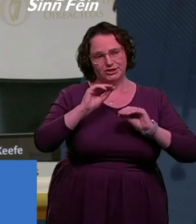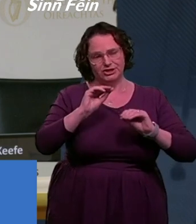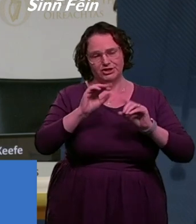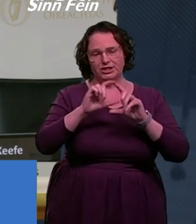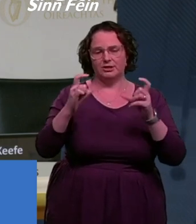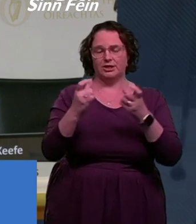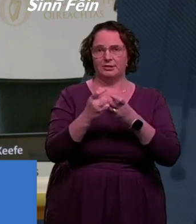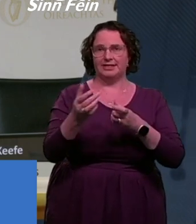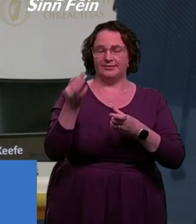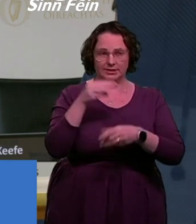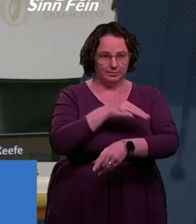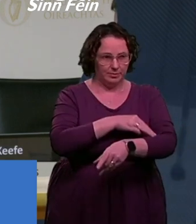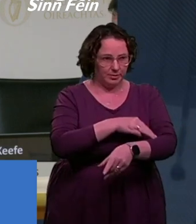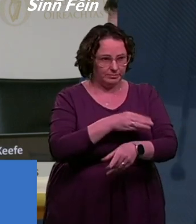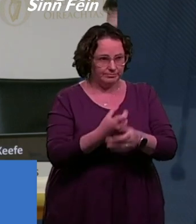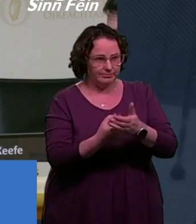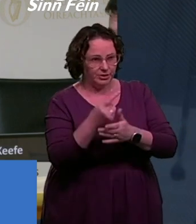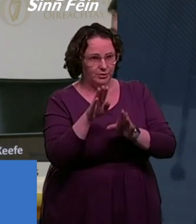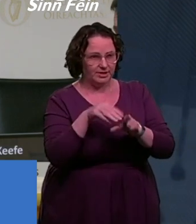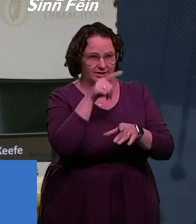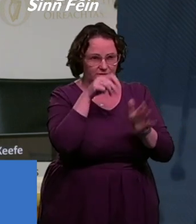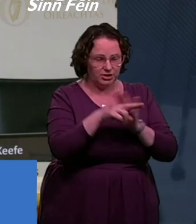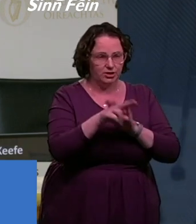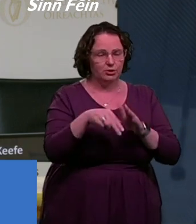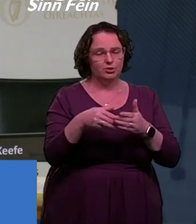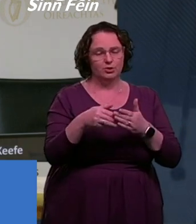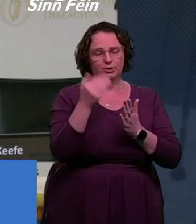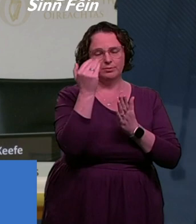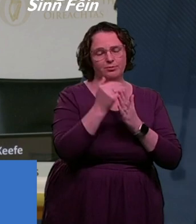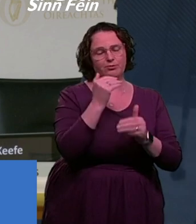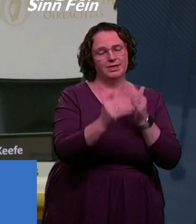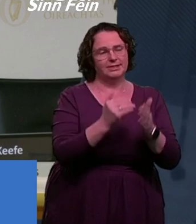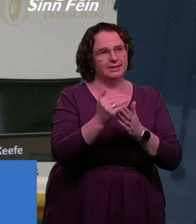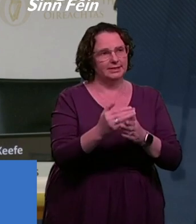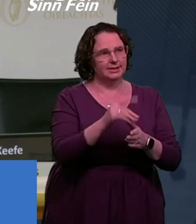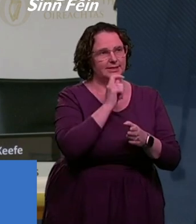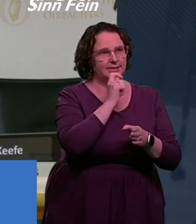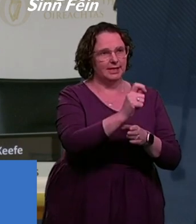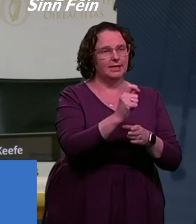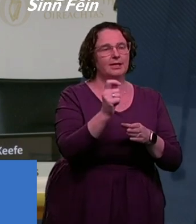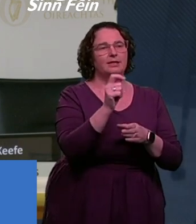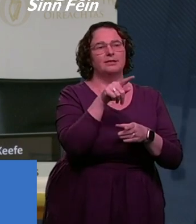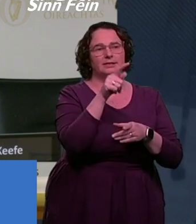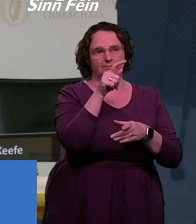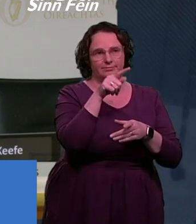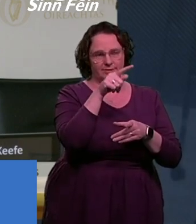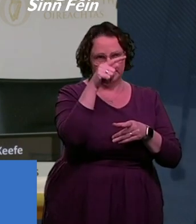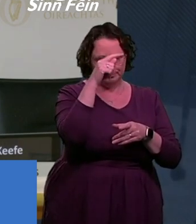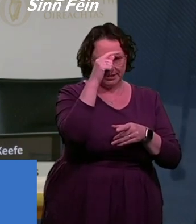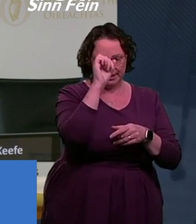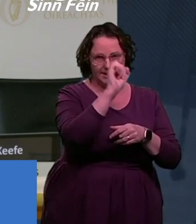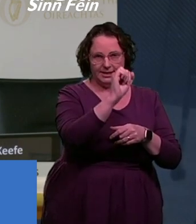regulated, you can, you know, you go through your steps, your principal, your board of management, the teaching council, and that is what we want. Like, we